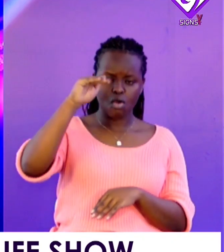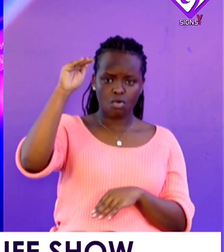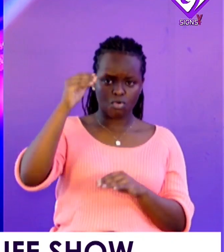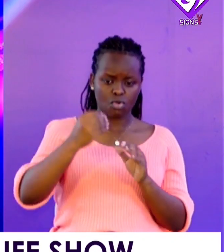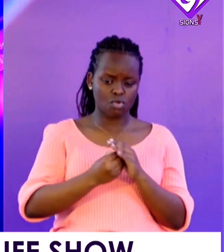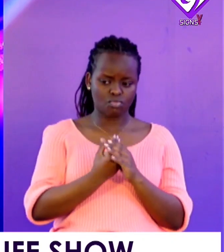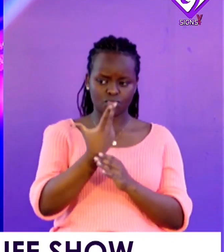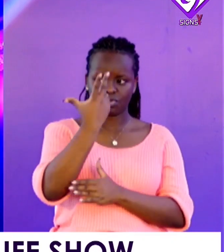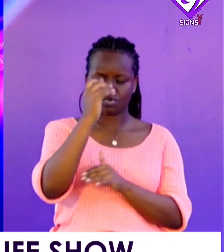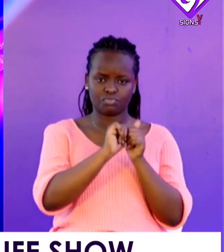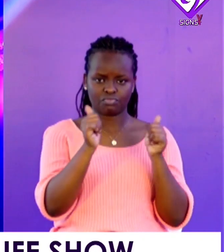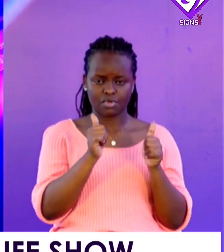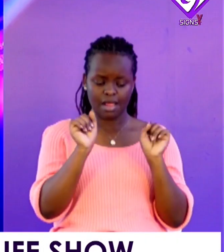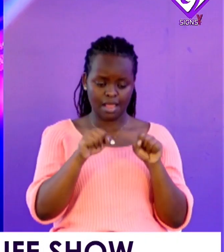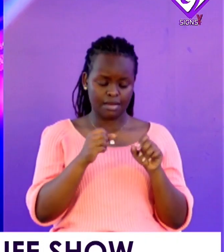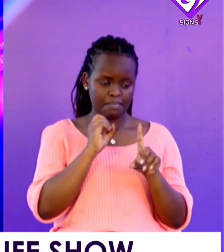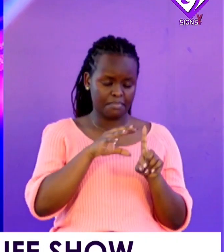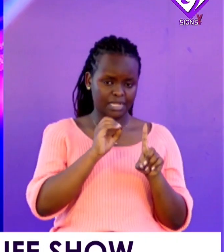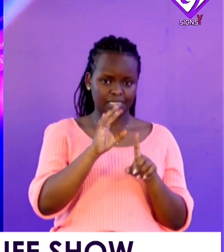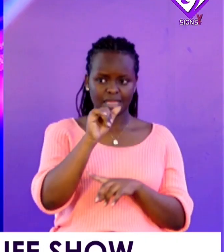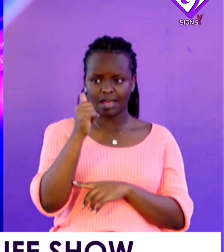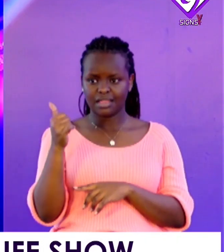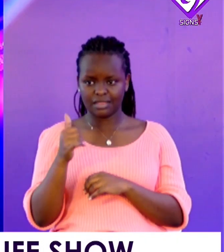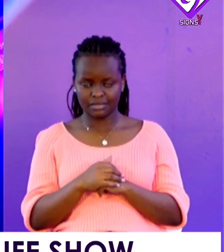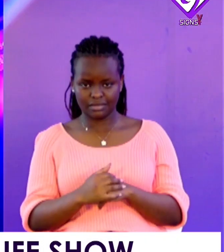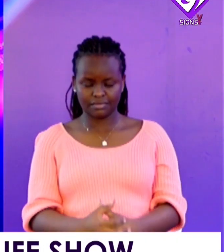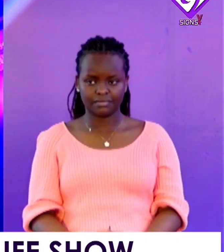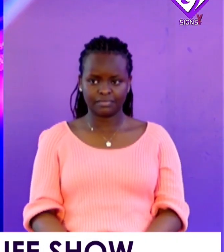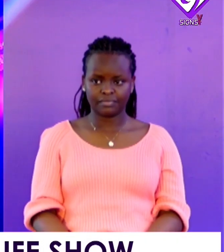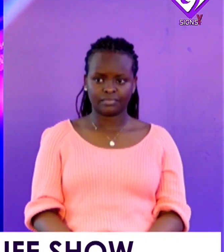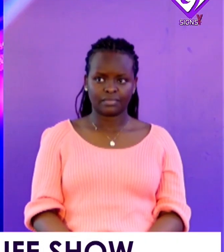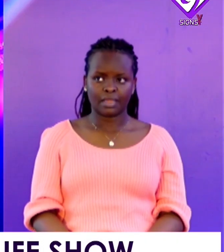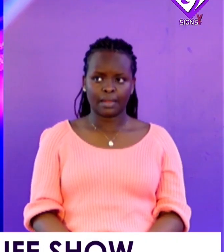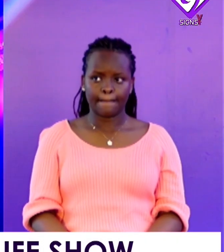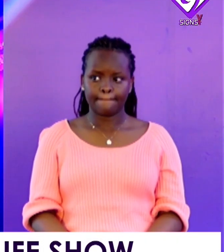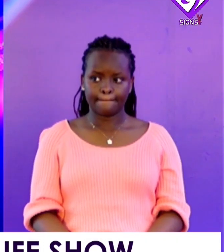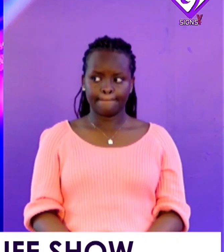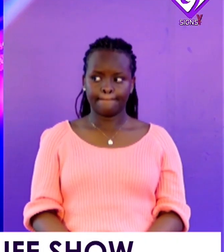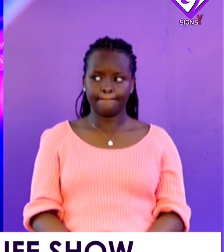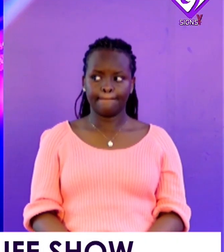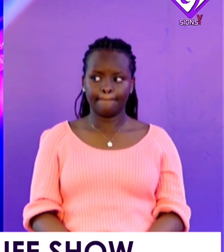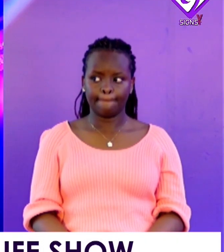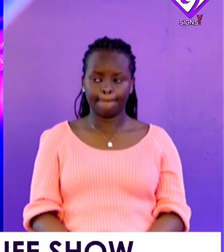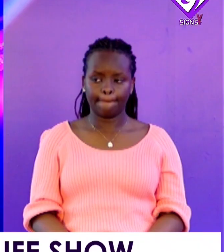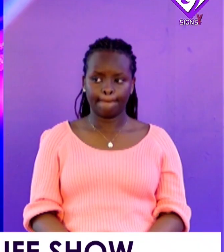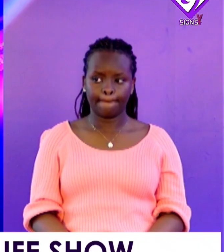can be able to mentor others and to disciple others. Like you can be able